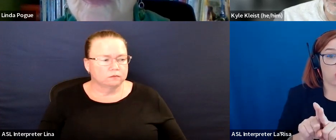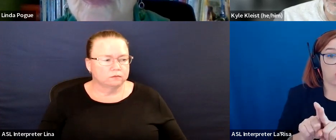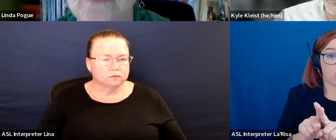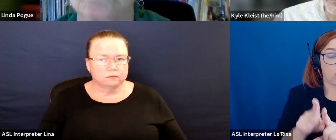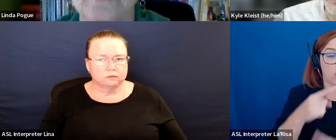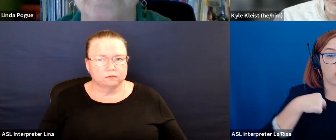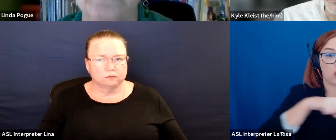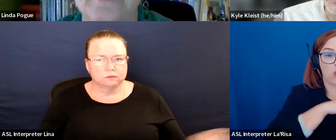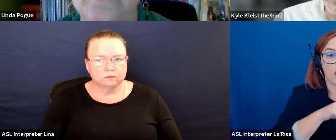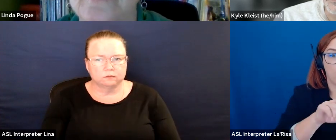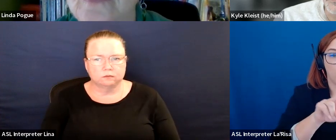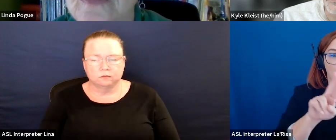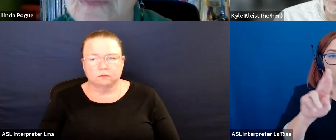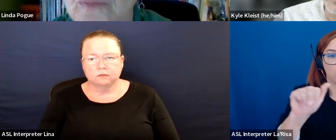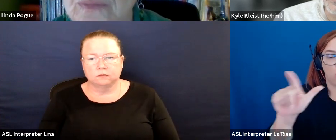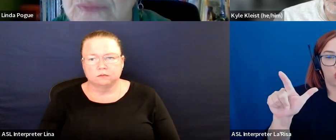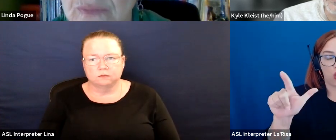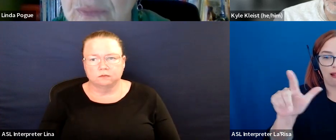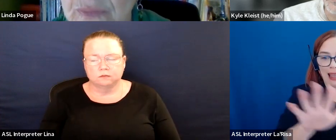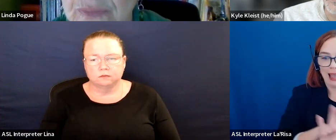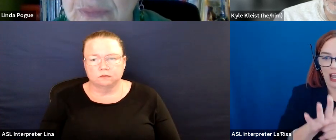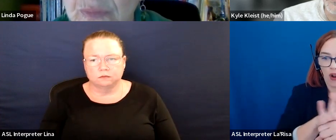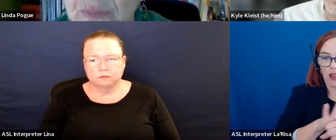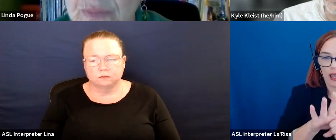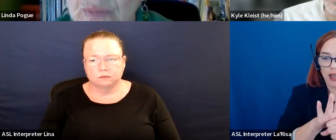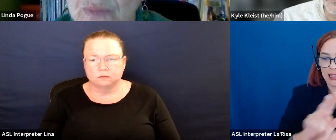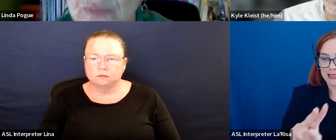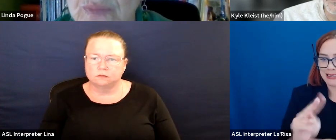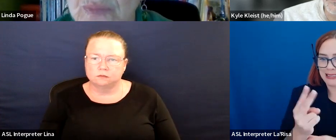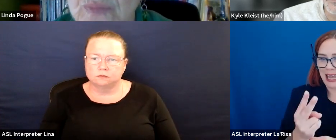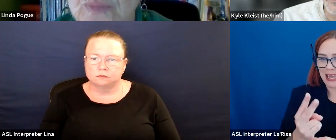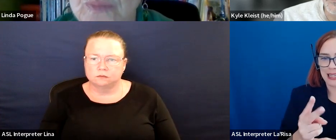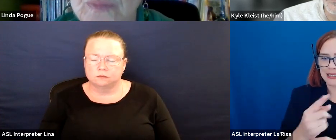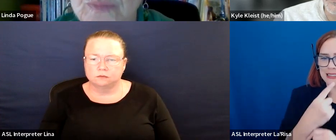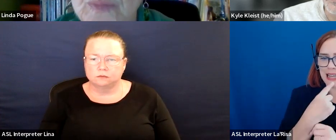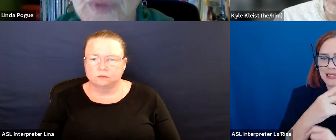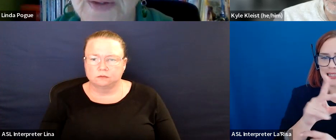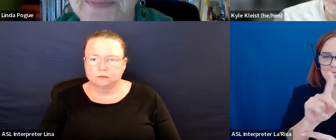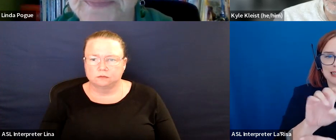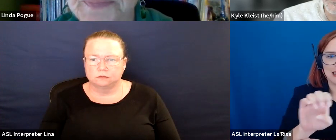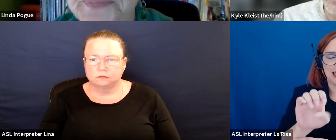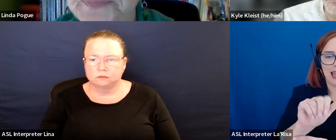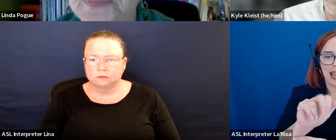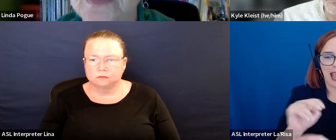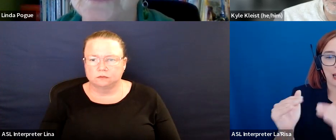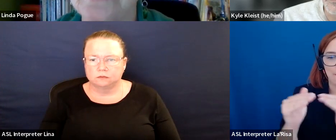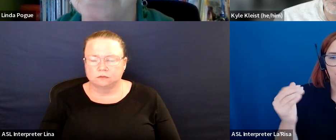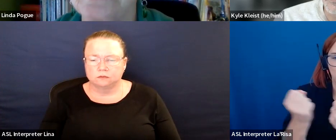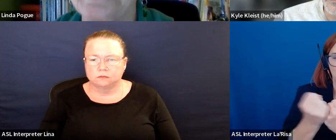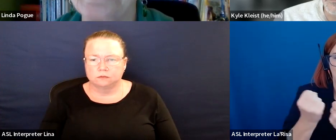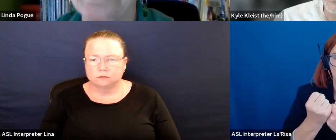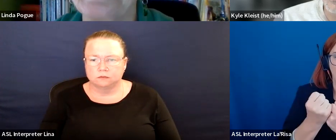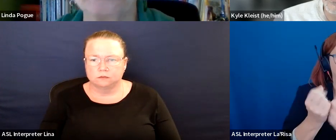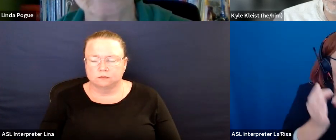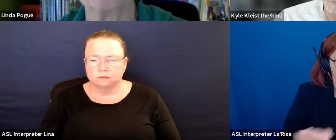rural area. Mhm. Second, Deanne, peer supports are just as important as natural